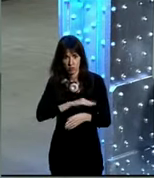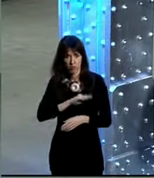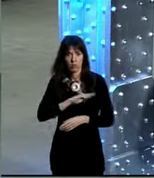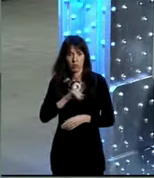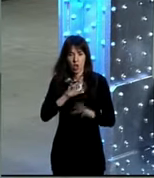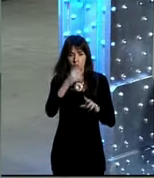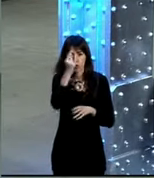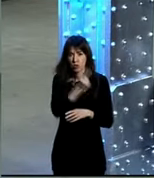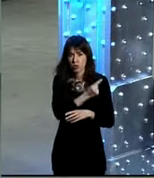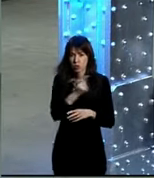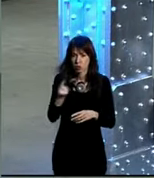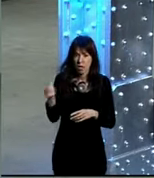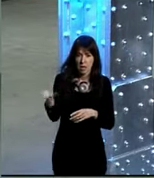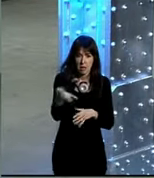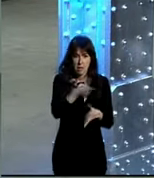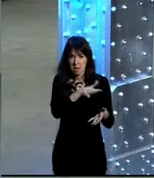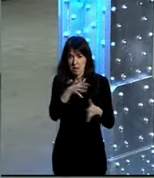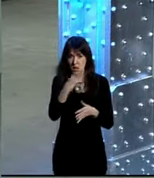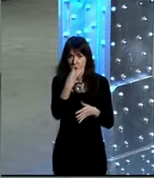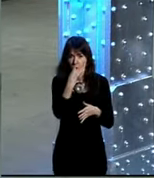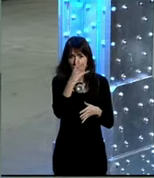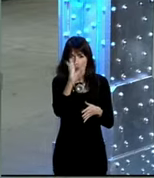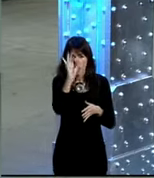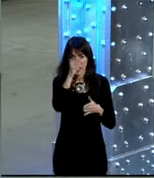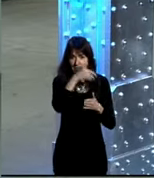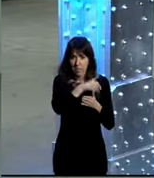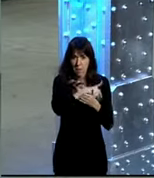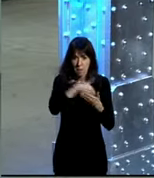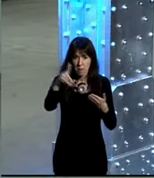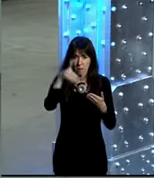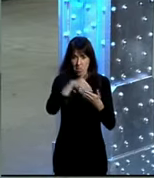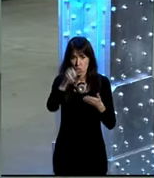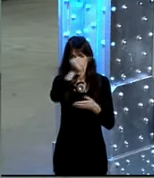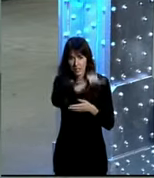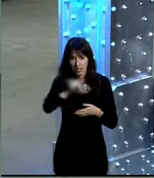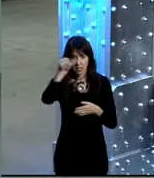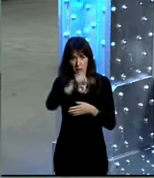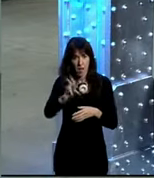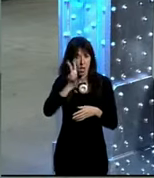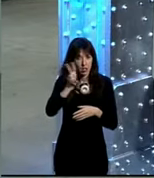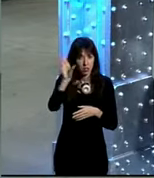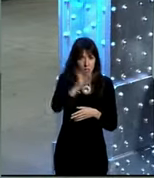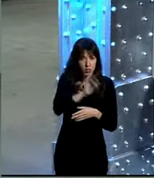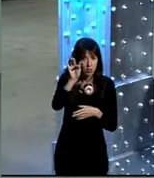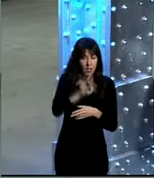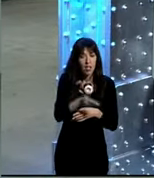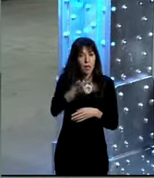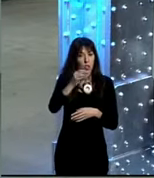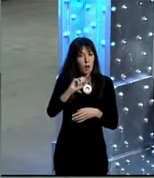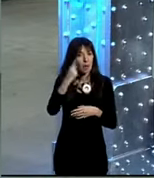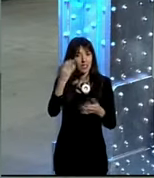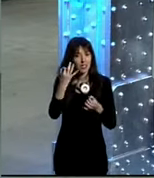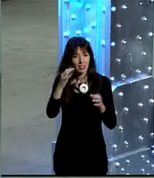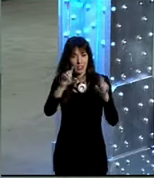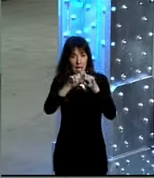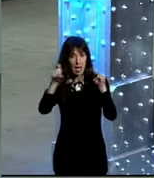impressions over the course of 10 weeks, and perhaps most important, the participating companies saw visitor numbers to their websites